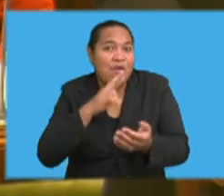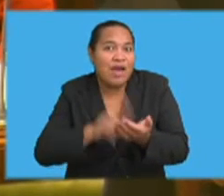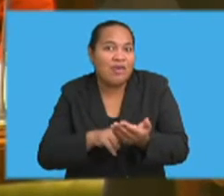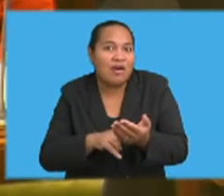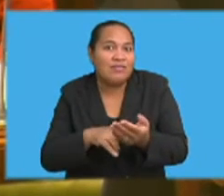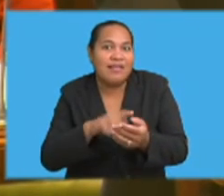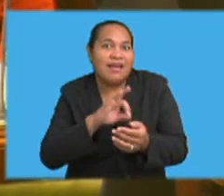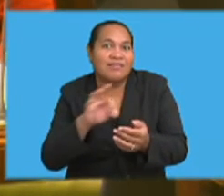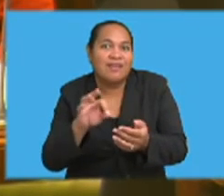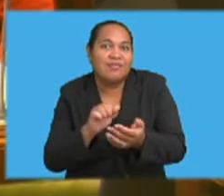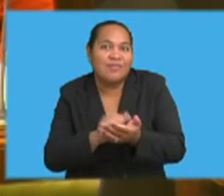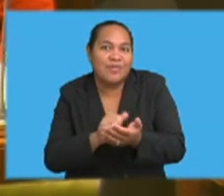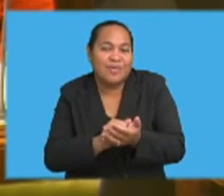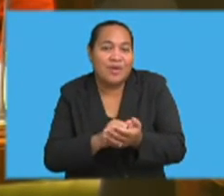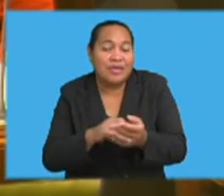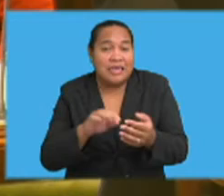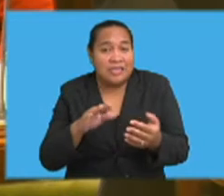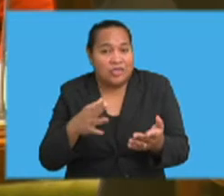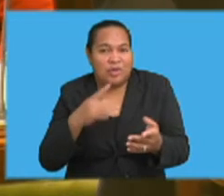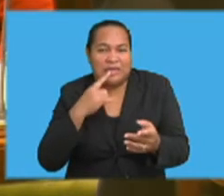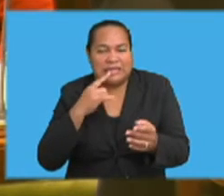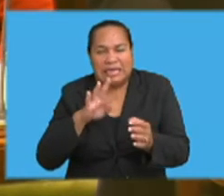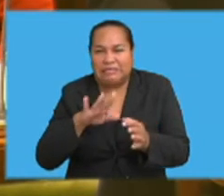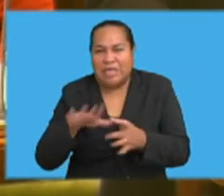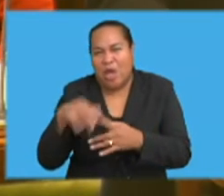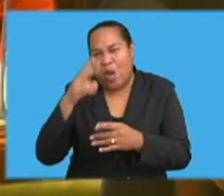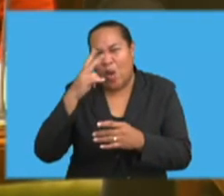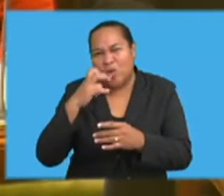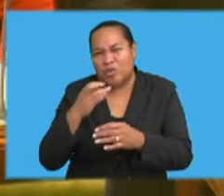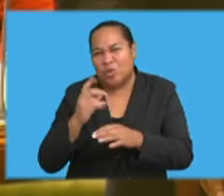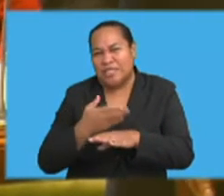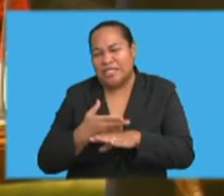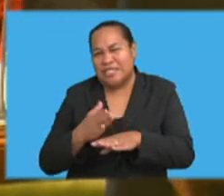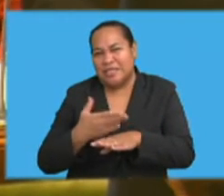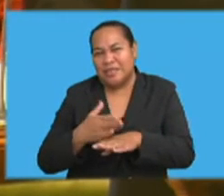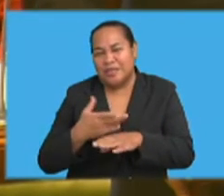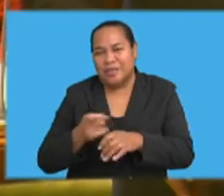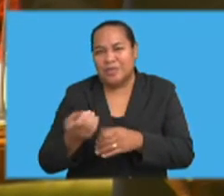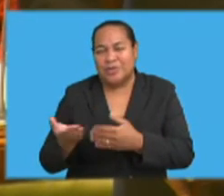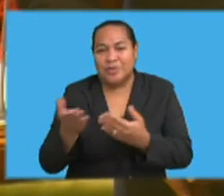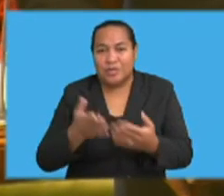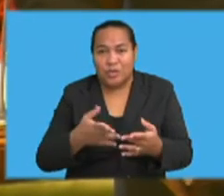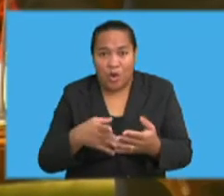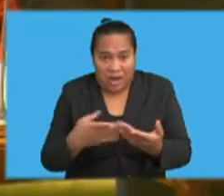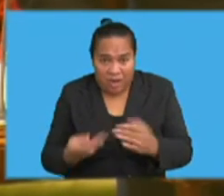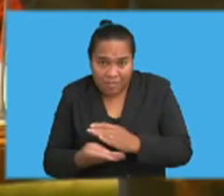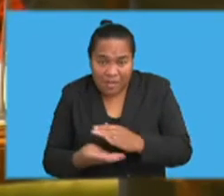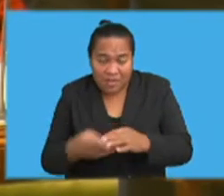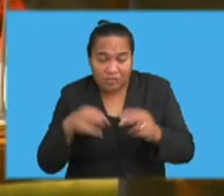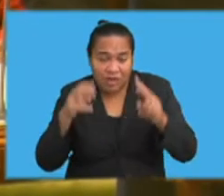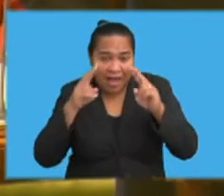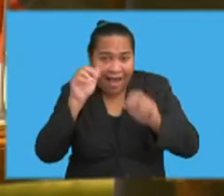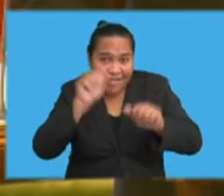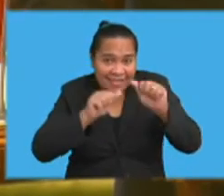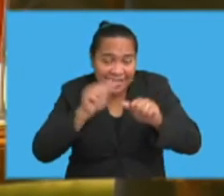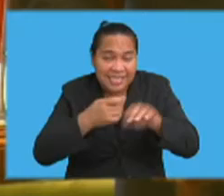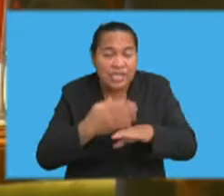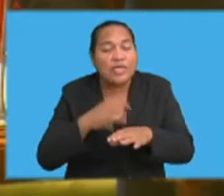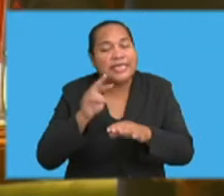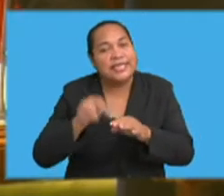had outlived its usefulness and purpose. And the basis of assessing our land rent needed to be